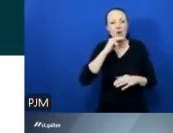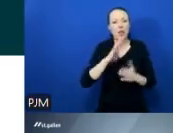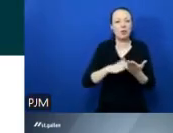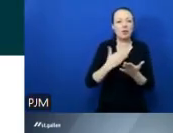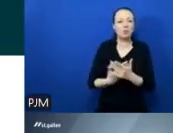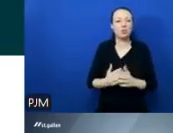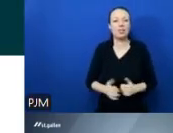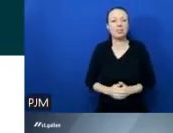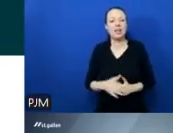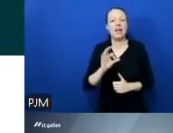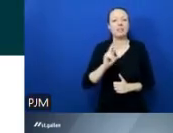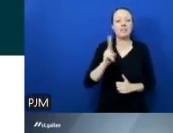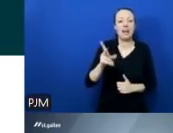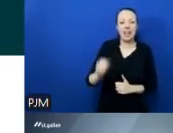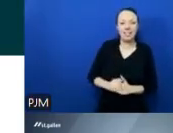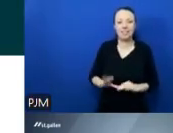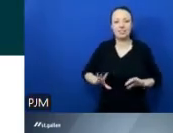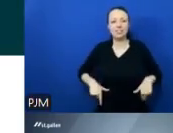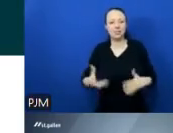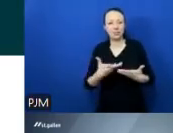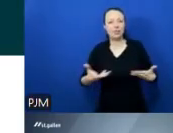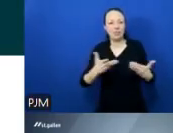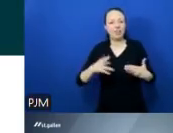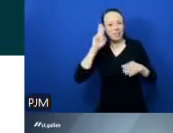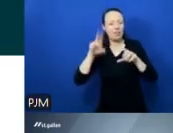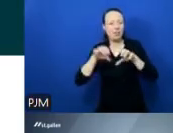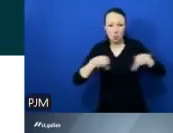SVKI, Swiss Association of Municipal Infrastructure.